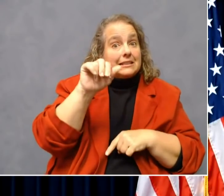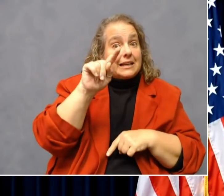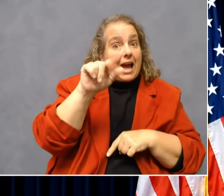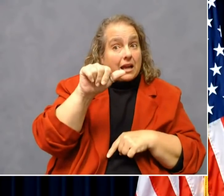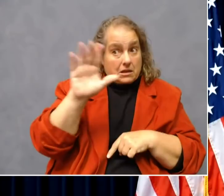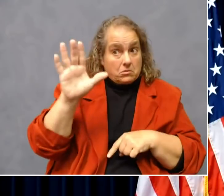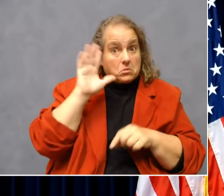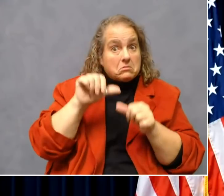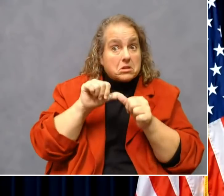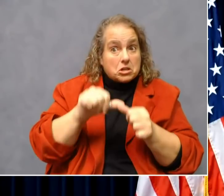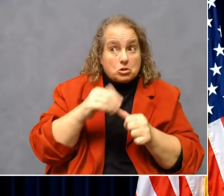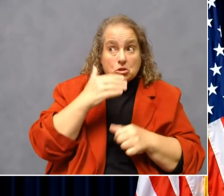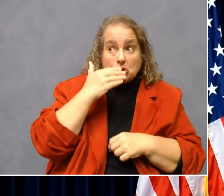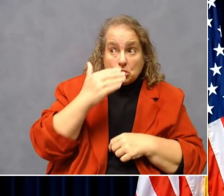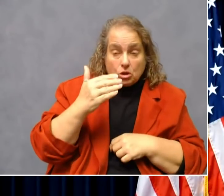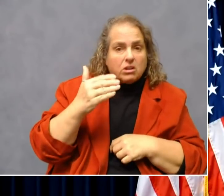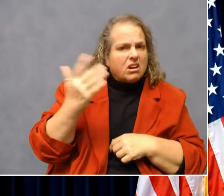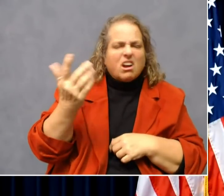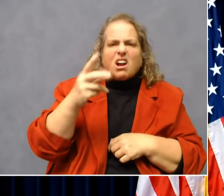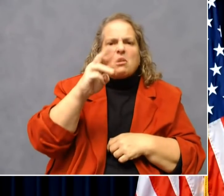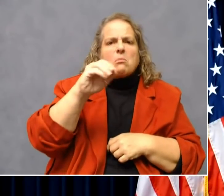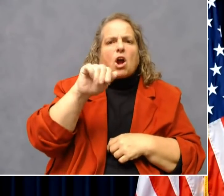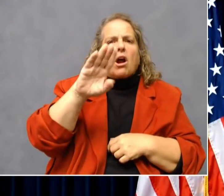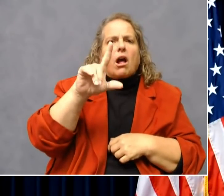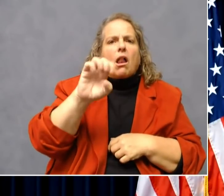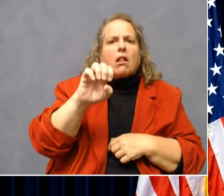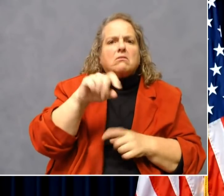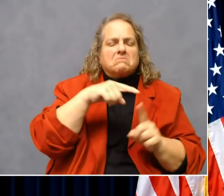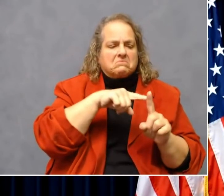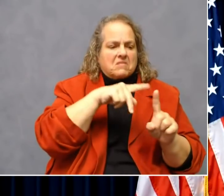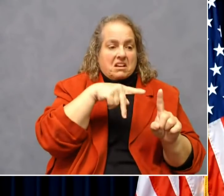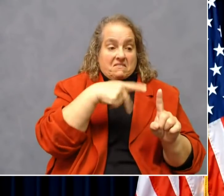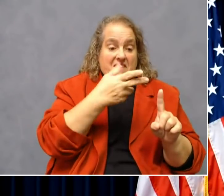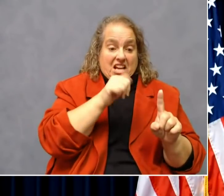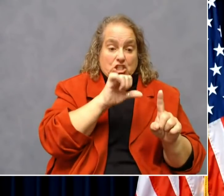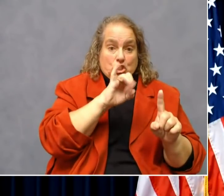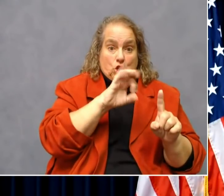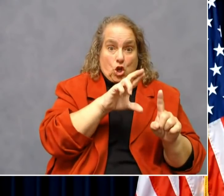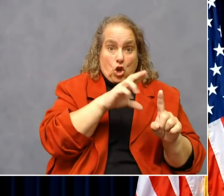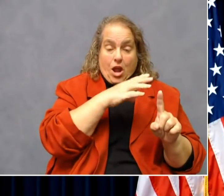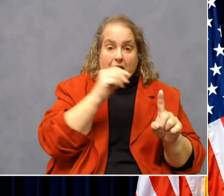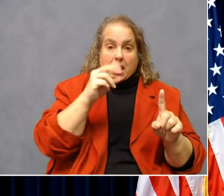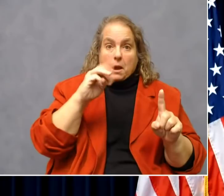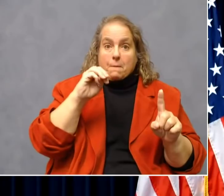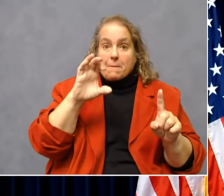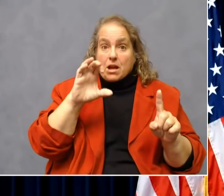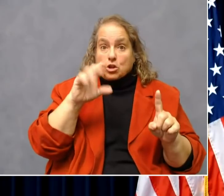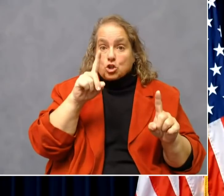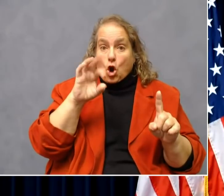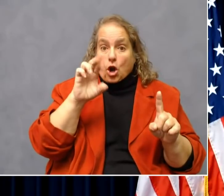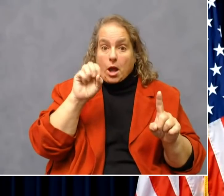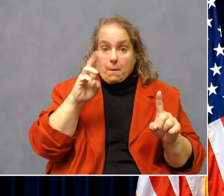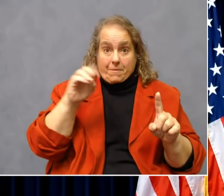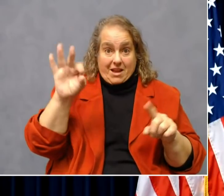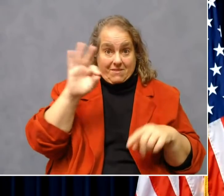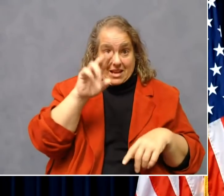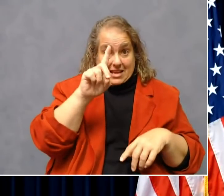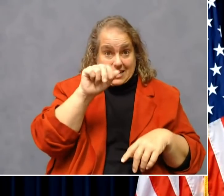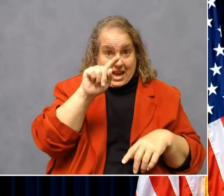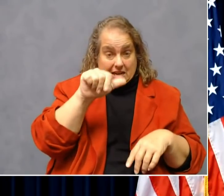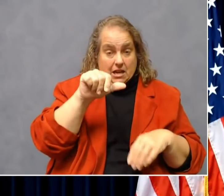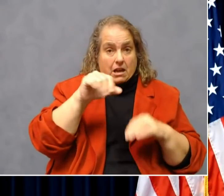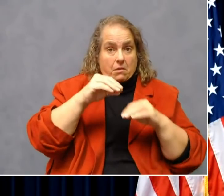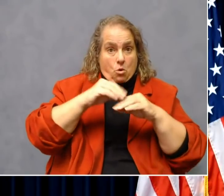If Pfizer and Moderna stay in the data above 90% effectiveness,